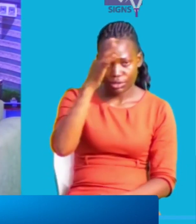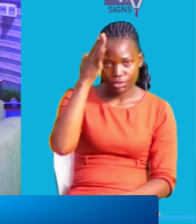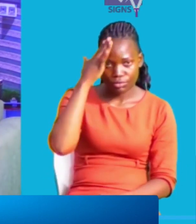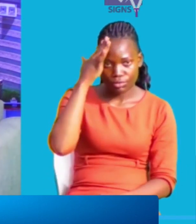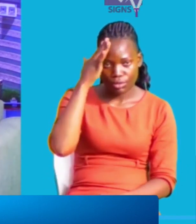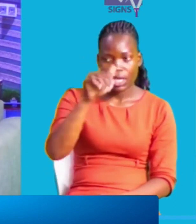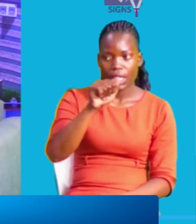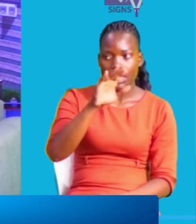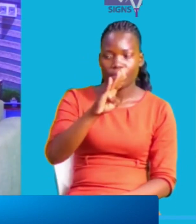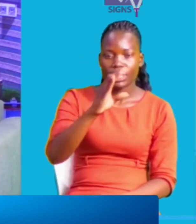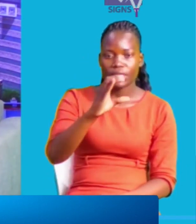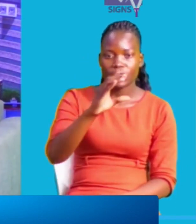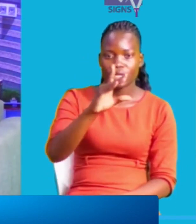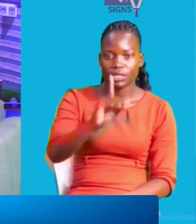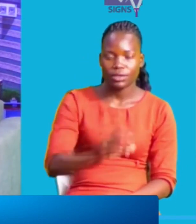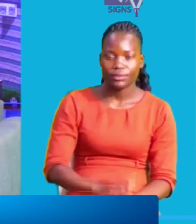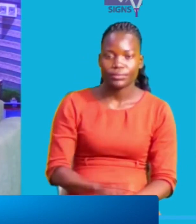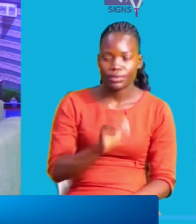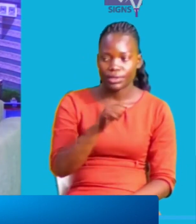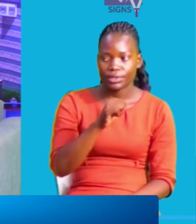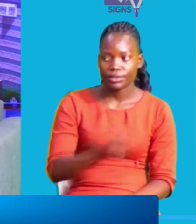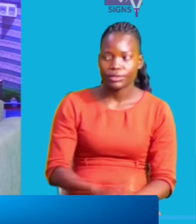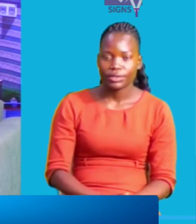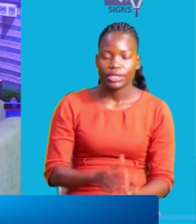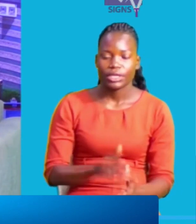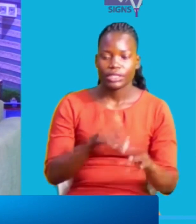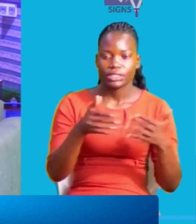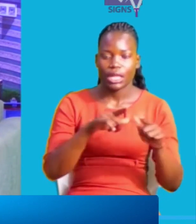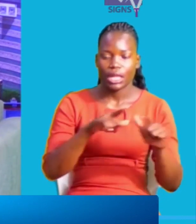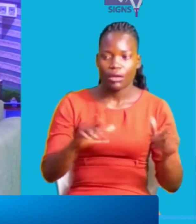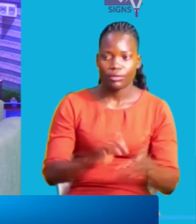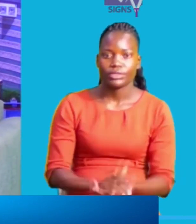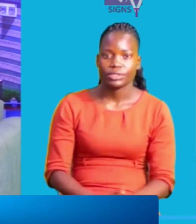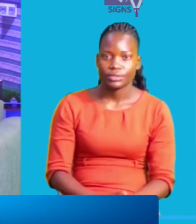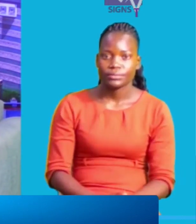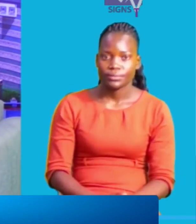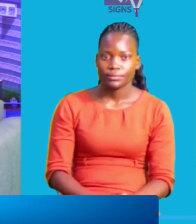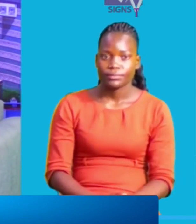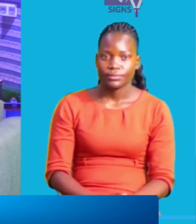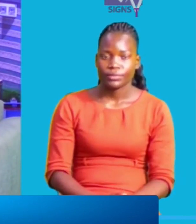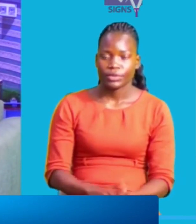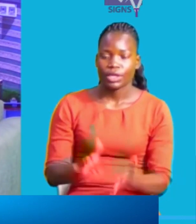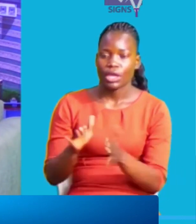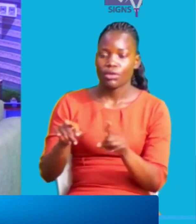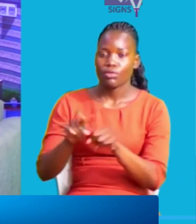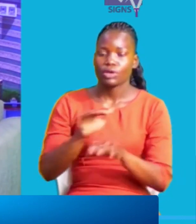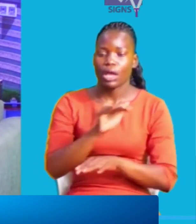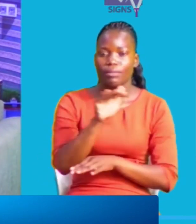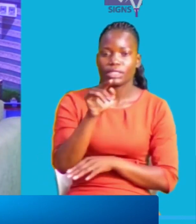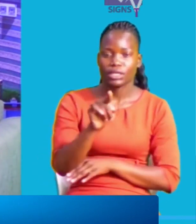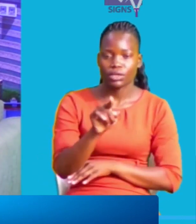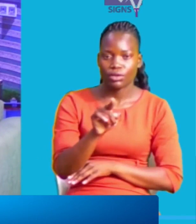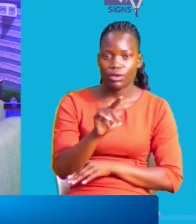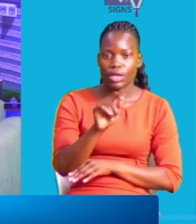At least askari wajue A, B, C, D. Yeah. Yes, in sign language. And